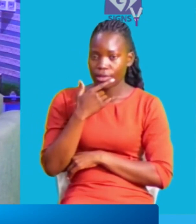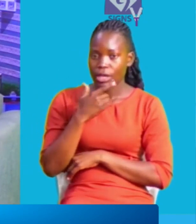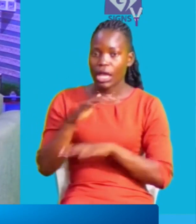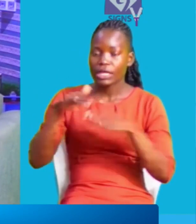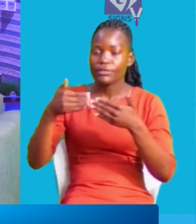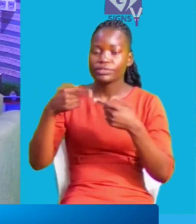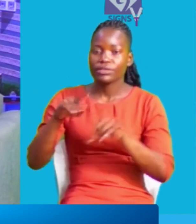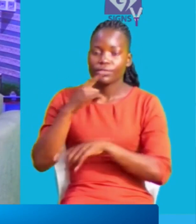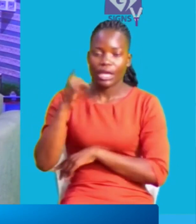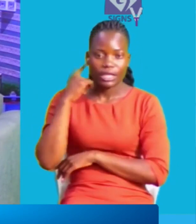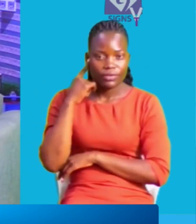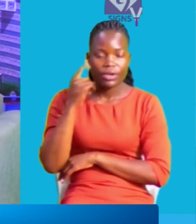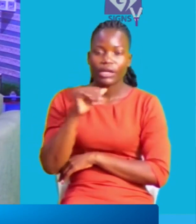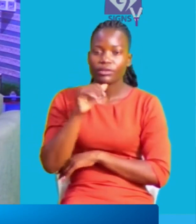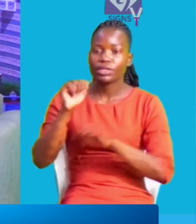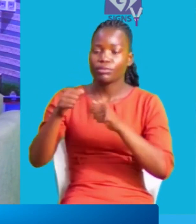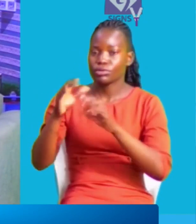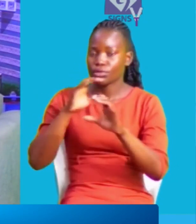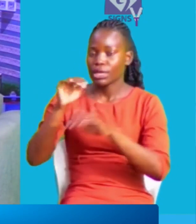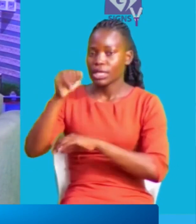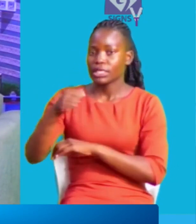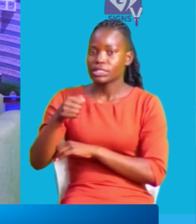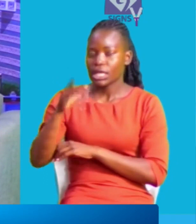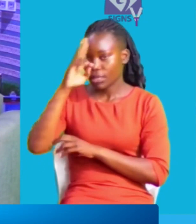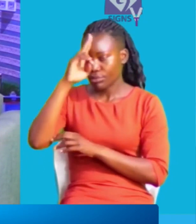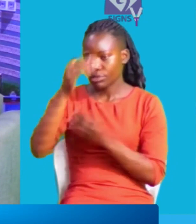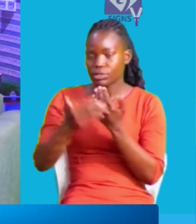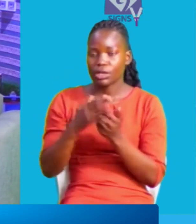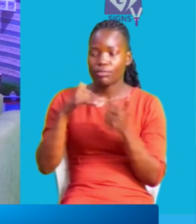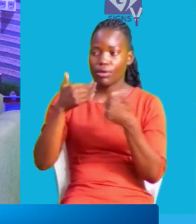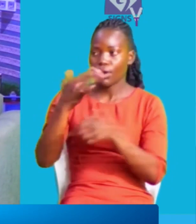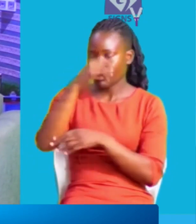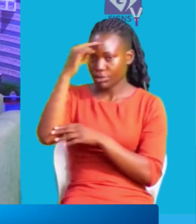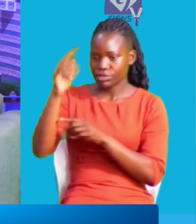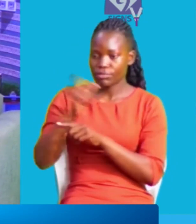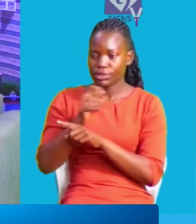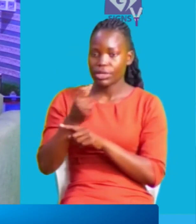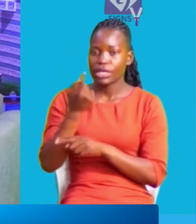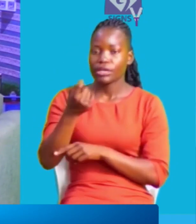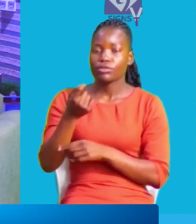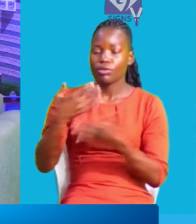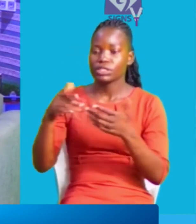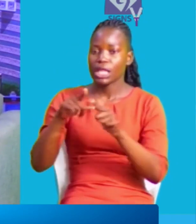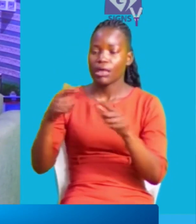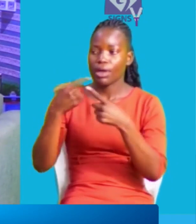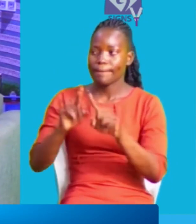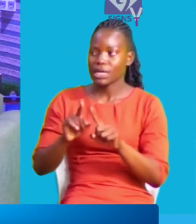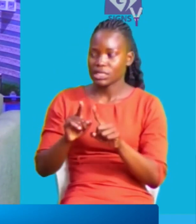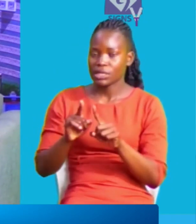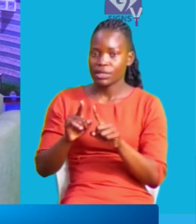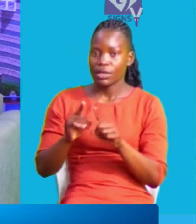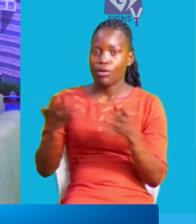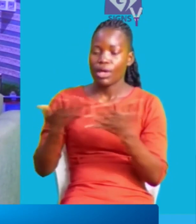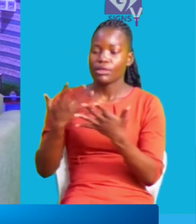impaired, and if they are deaf, they are not able to communicate? Yes, the officer will handle them with care because they have been trained a bit of sign language,